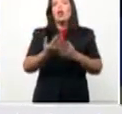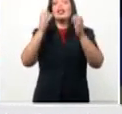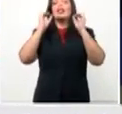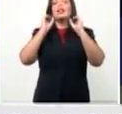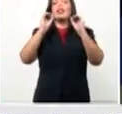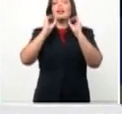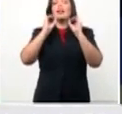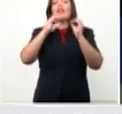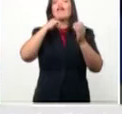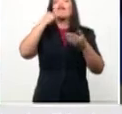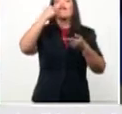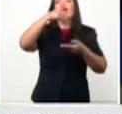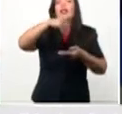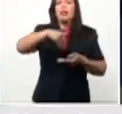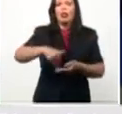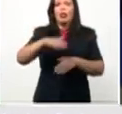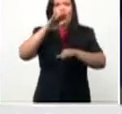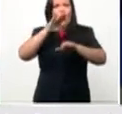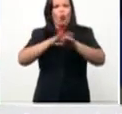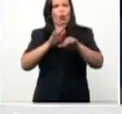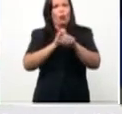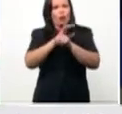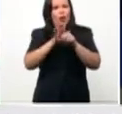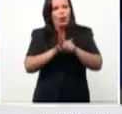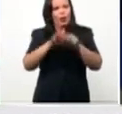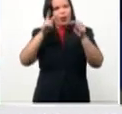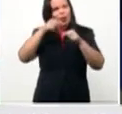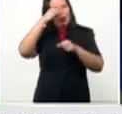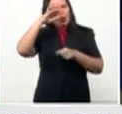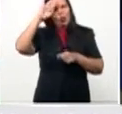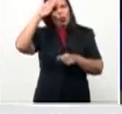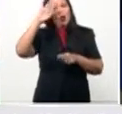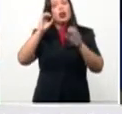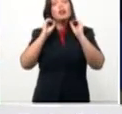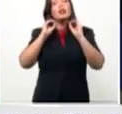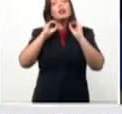are not reporting fatalities due to COVID-19 in our country.